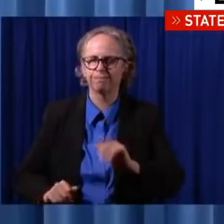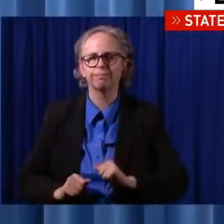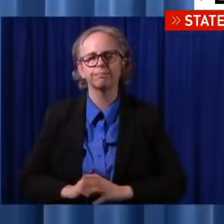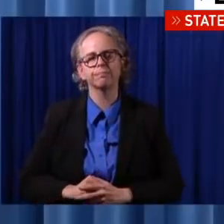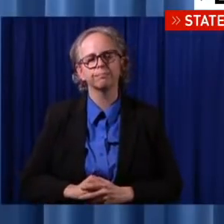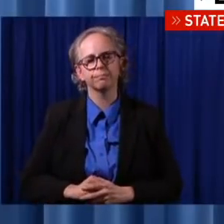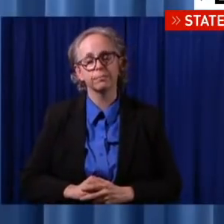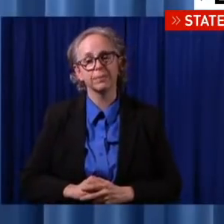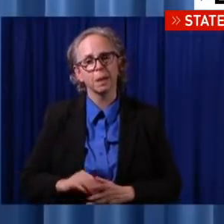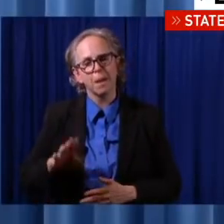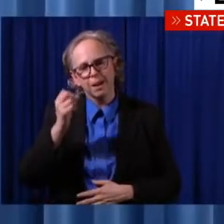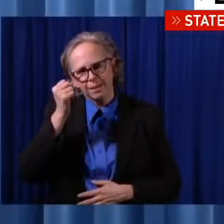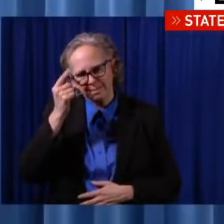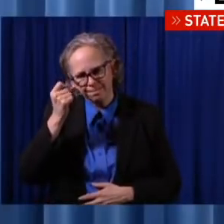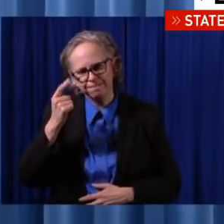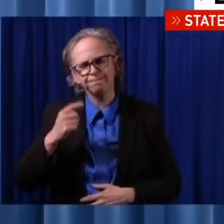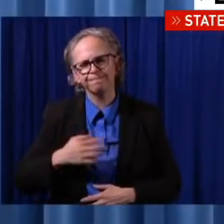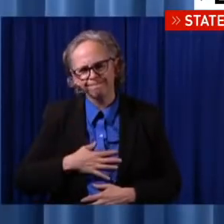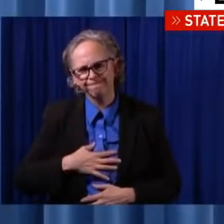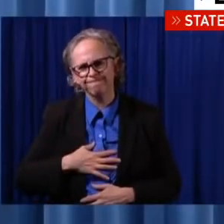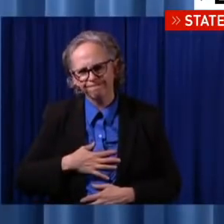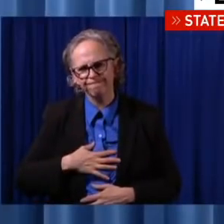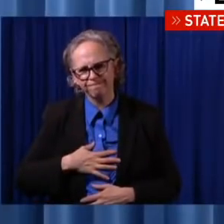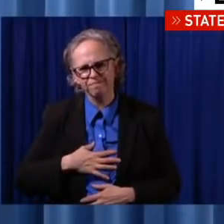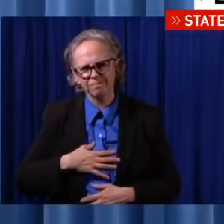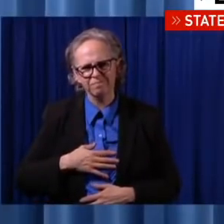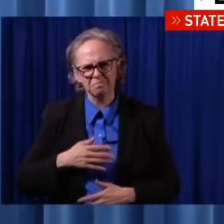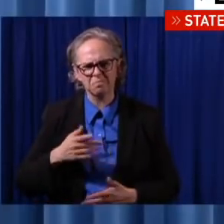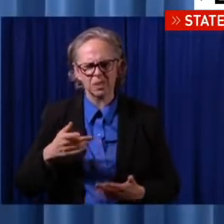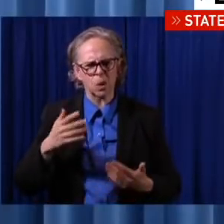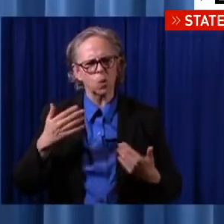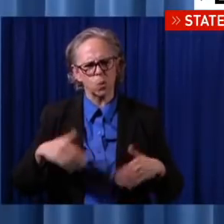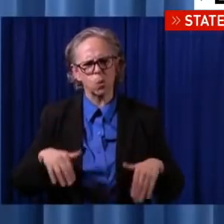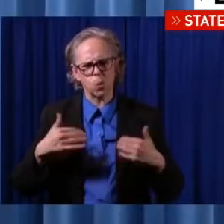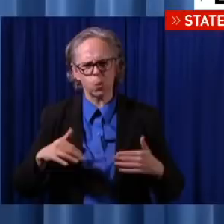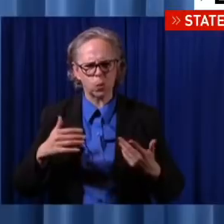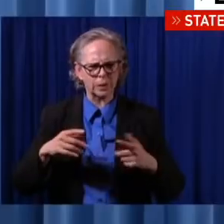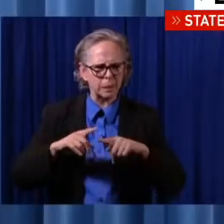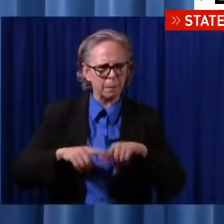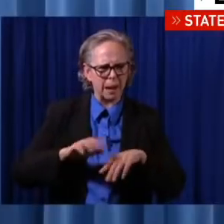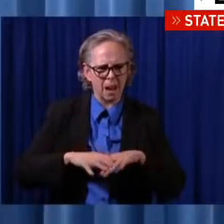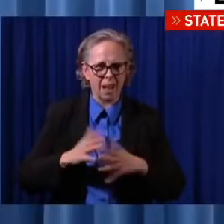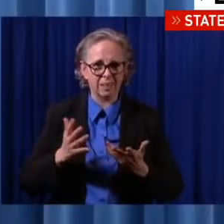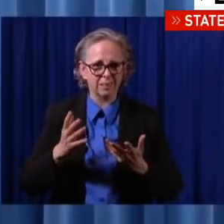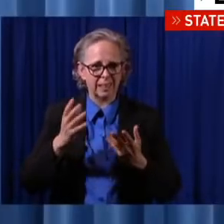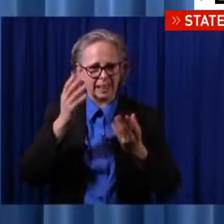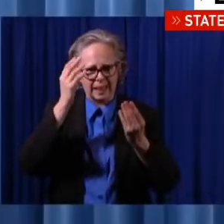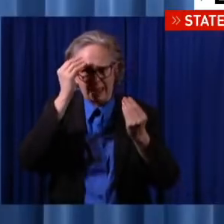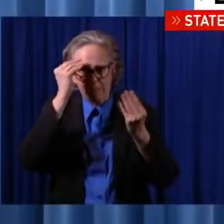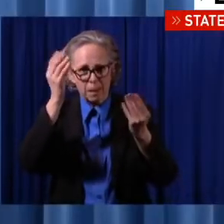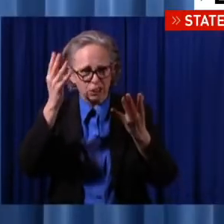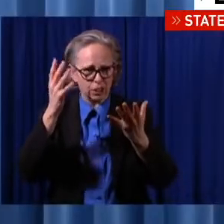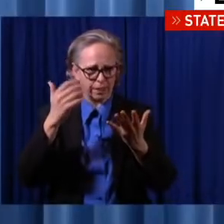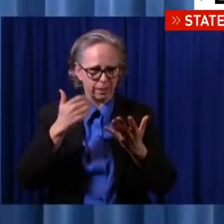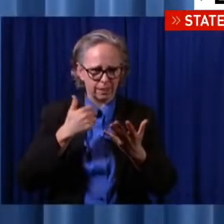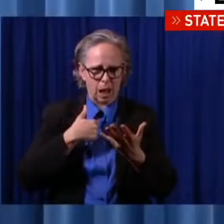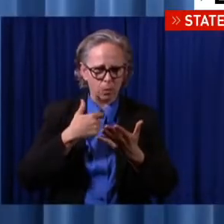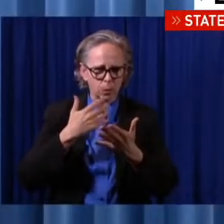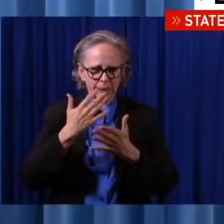trying to get information to Ohioans that is local